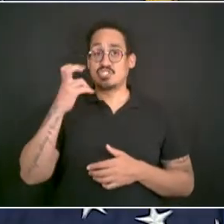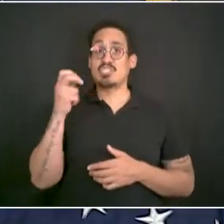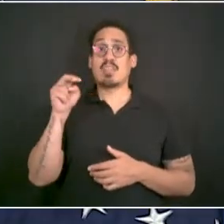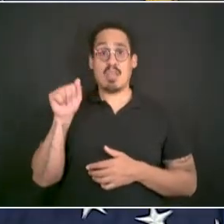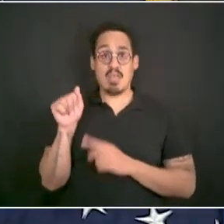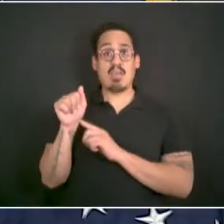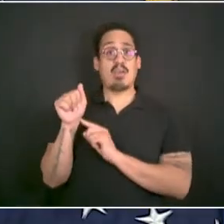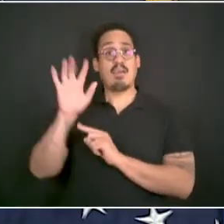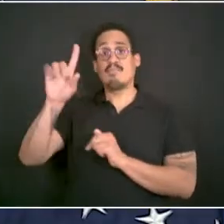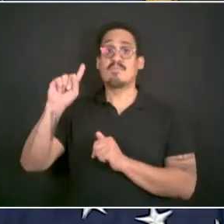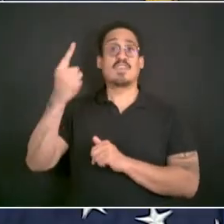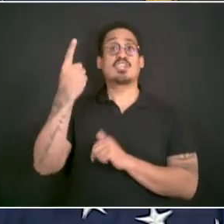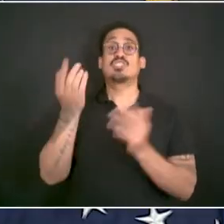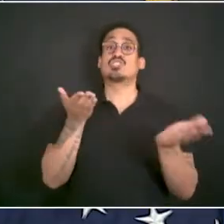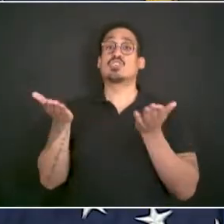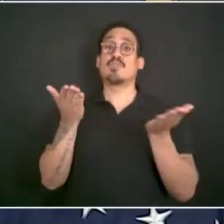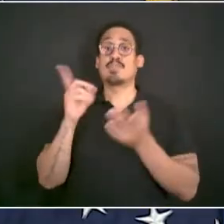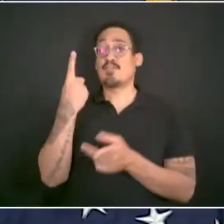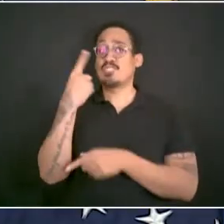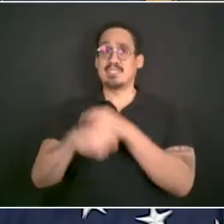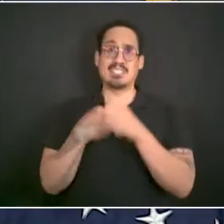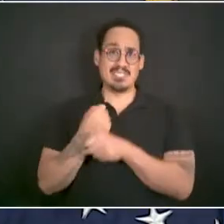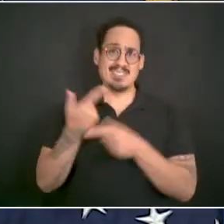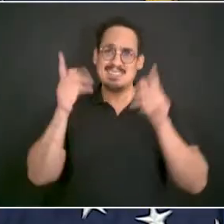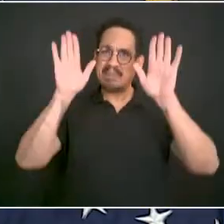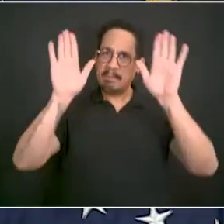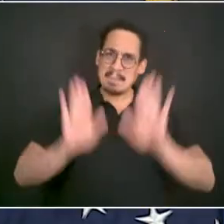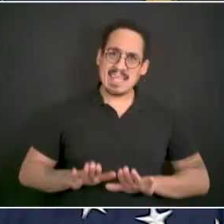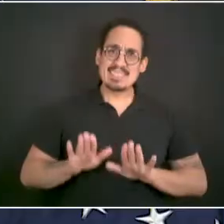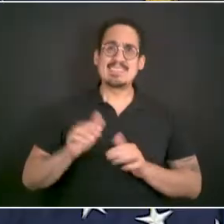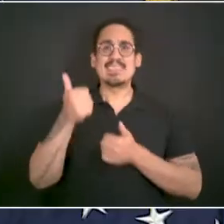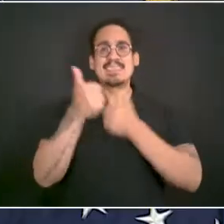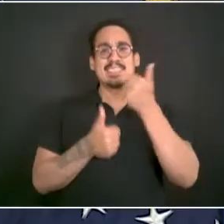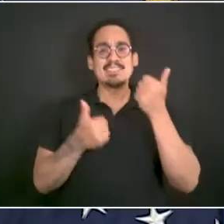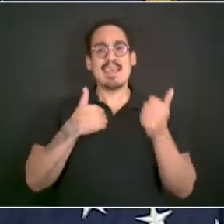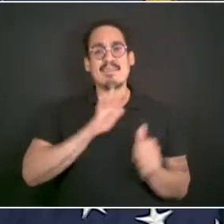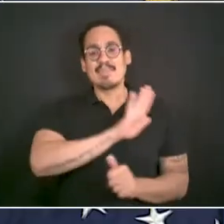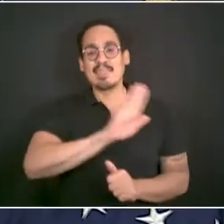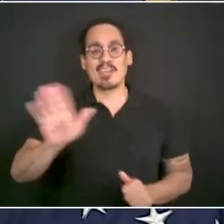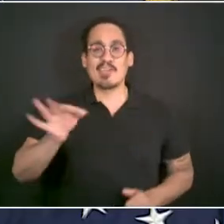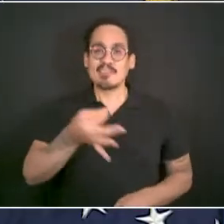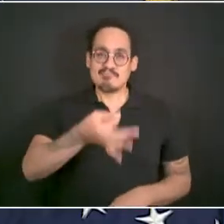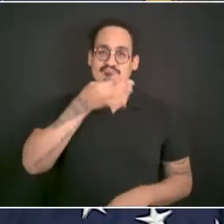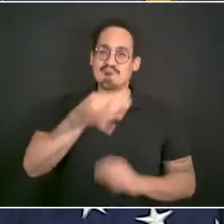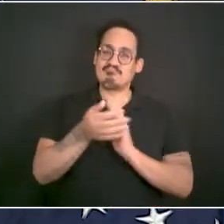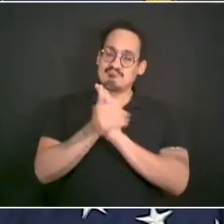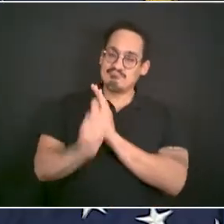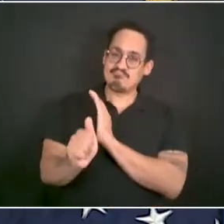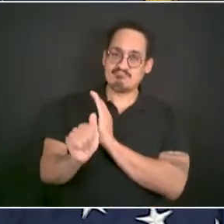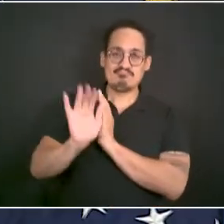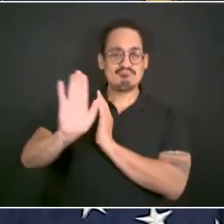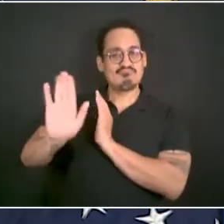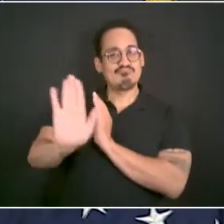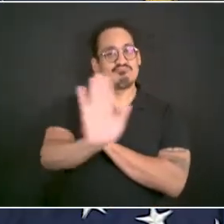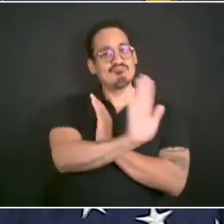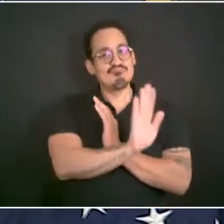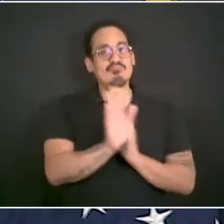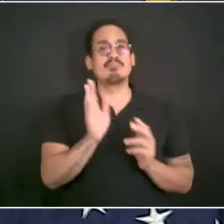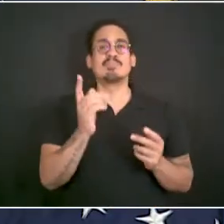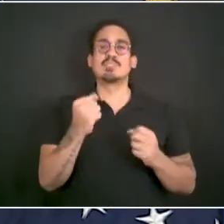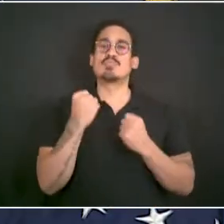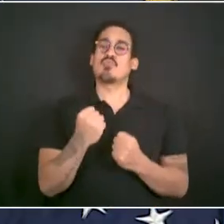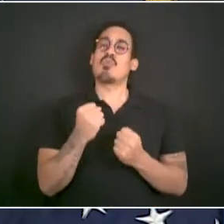All of them bring their own forte, their own spirit and energy. And it's a benefit of having someone that